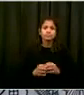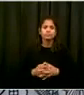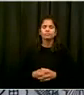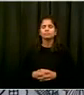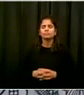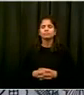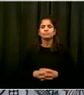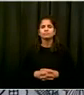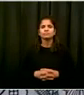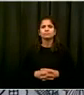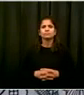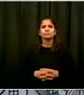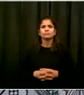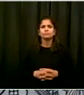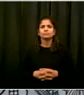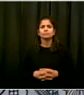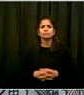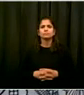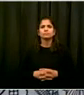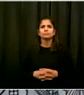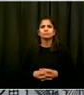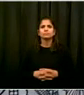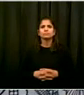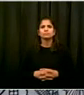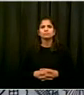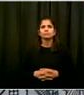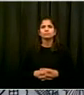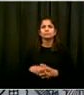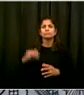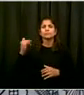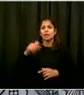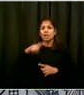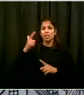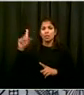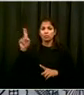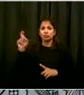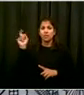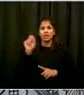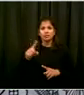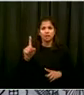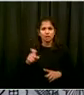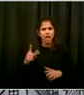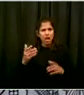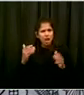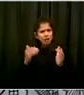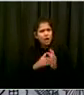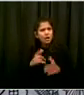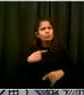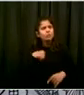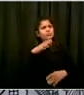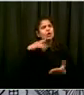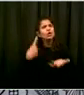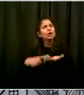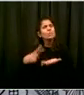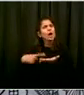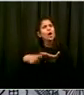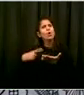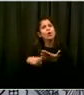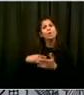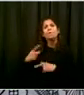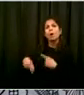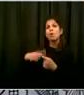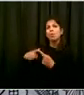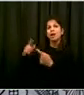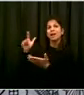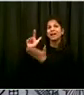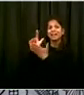Right, but the right for legal observers to do their jobs, that's long-established policy.